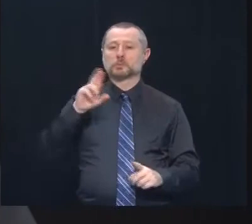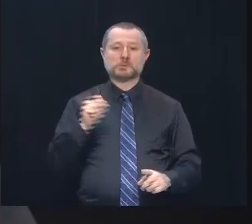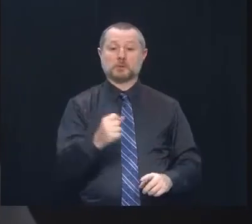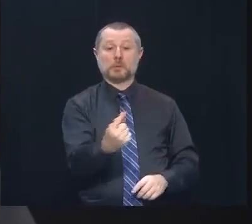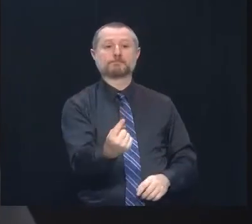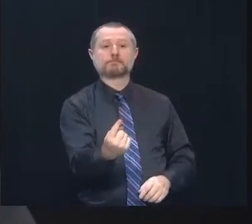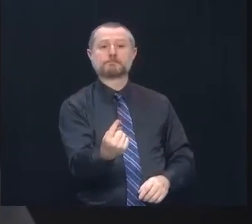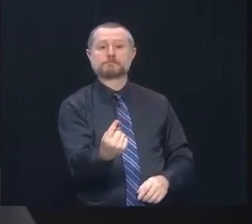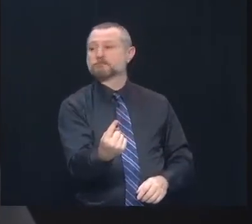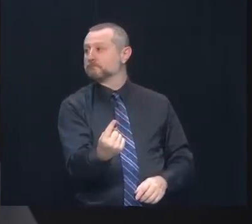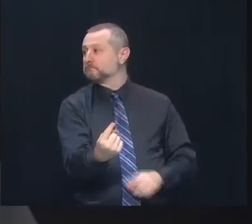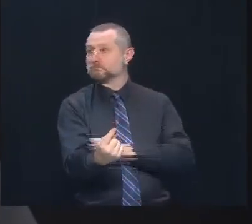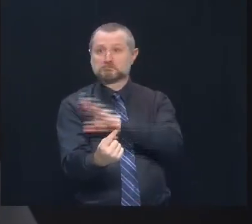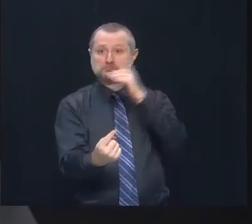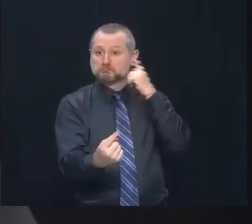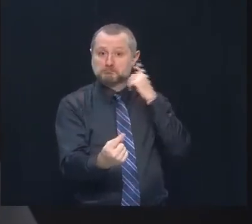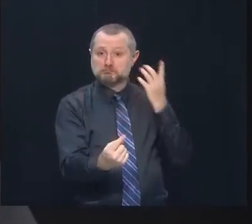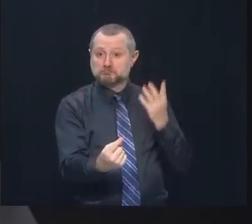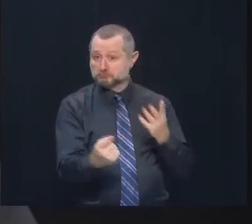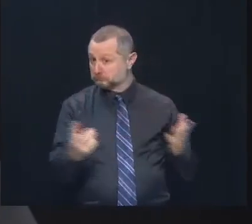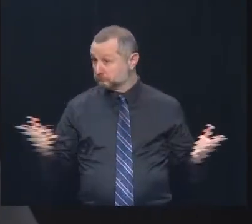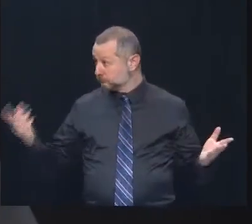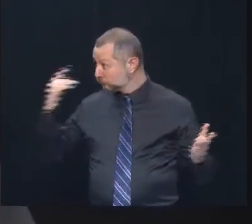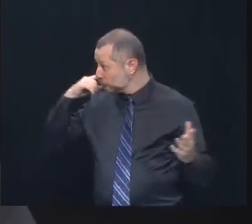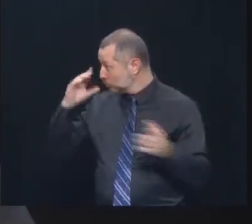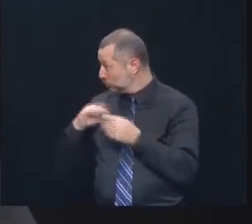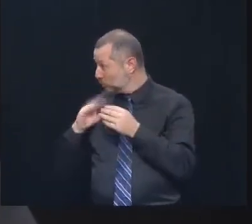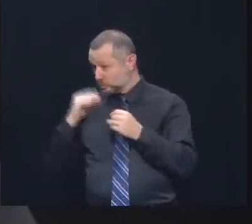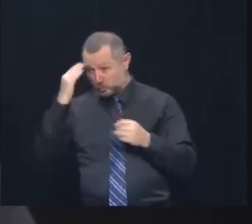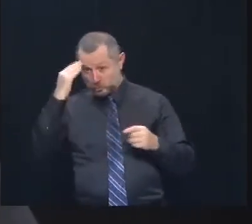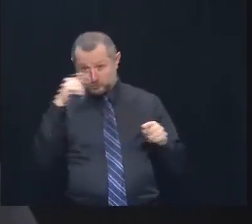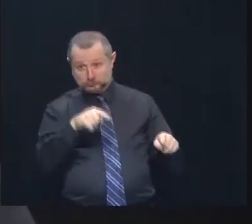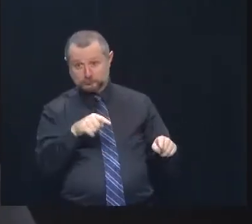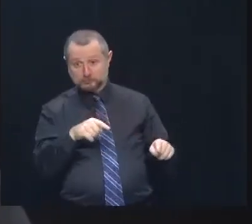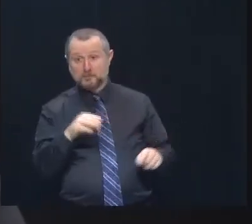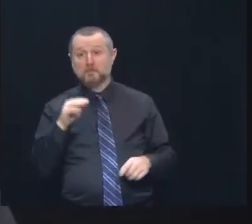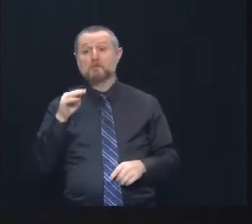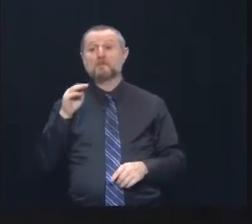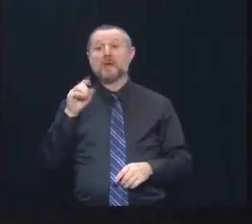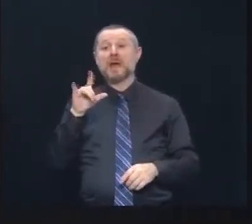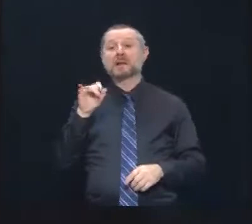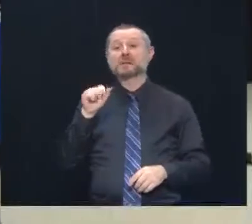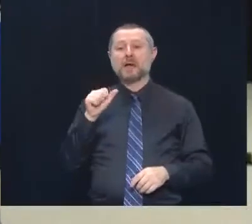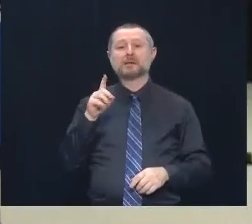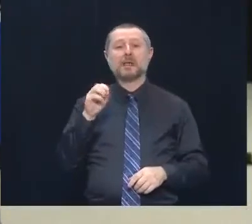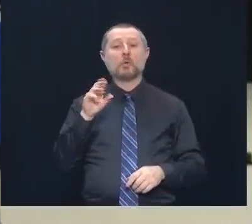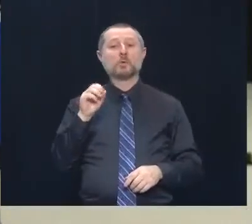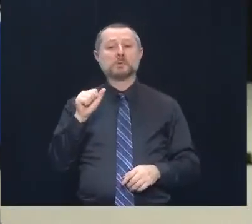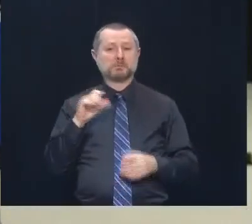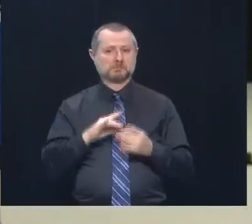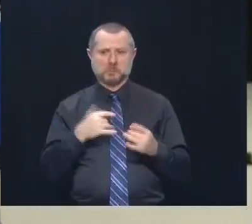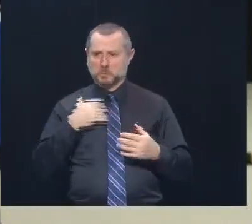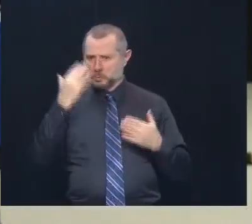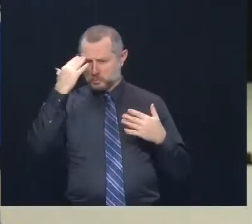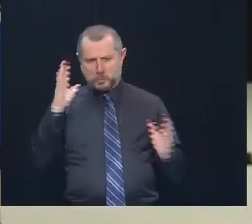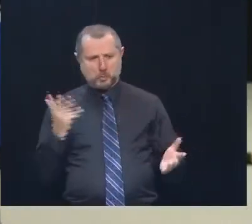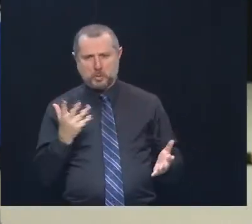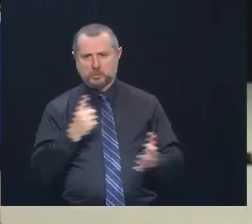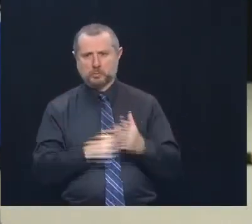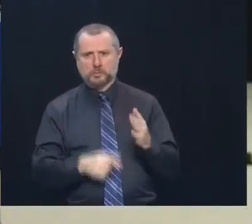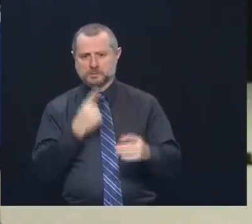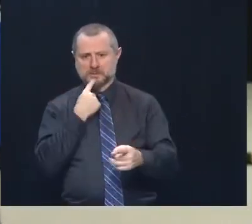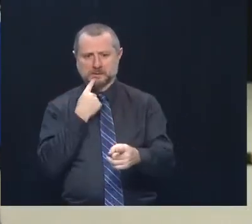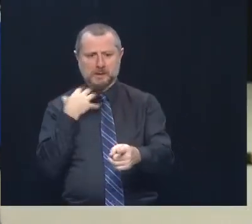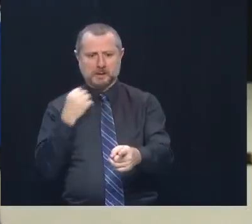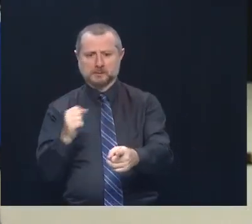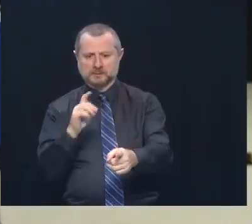Do you know, either of you guys know more than that? I don't know what the Monroe County Health Department said specifically, but remember